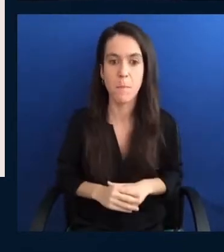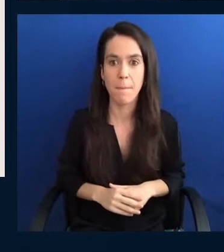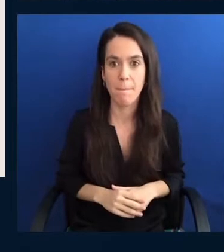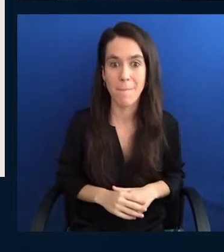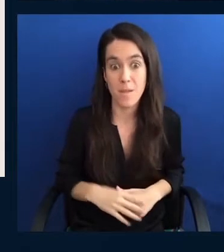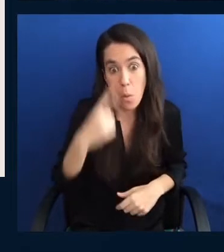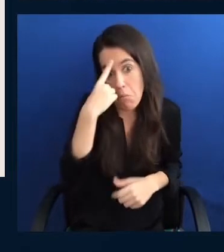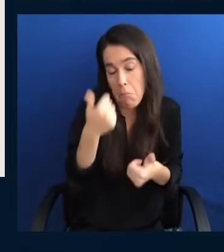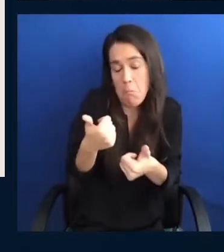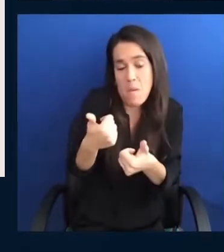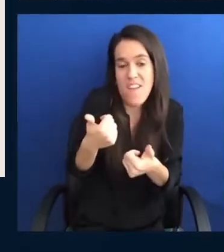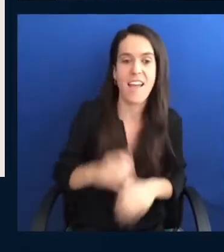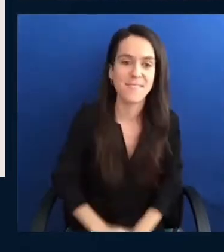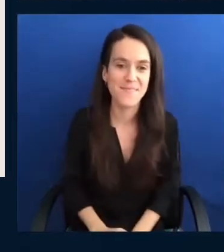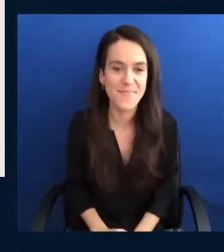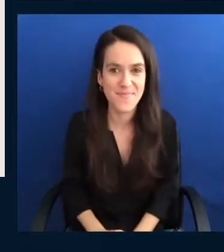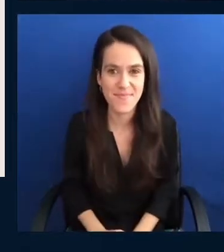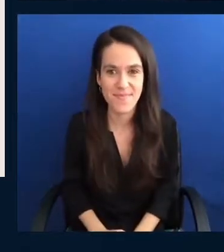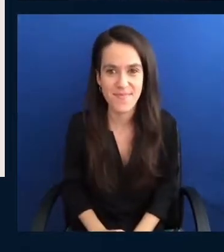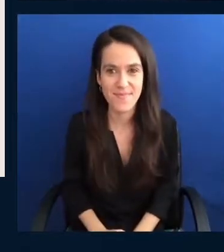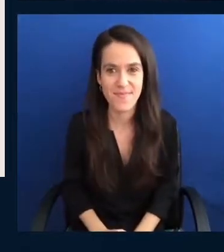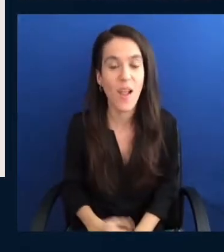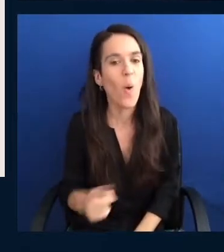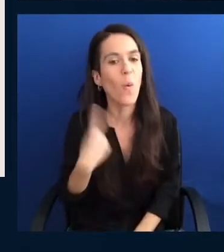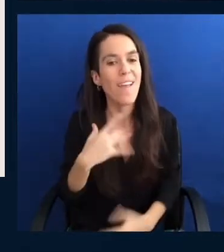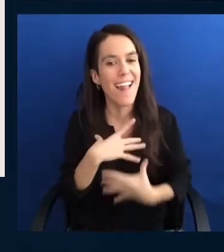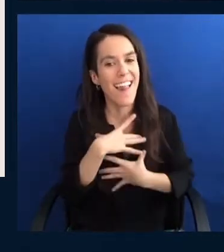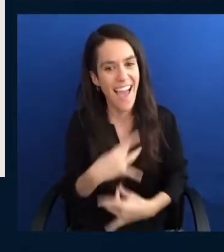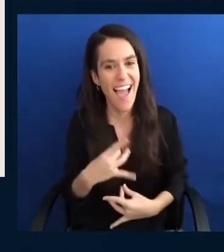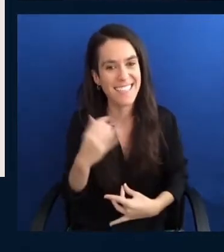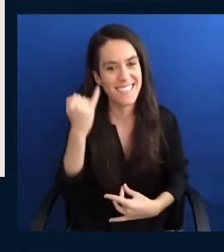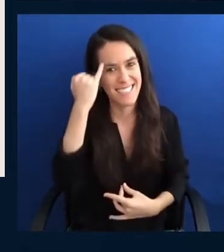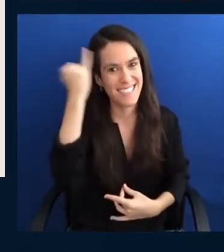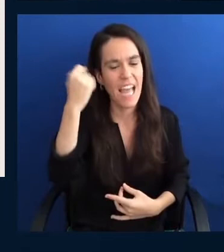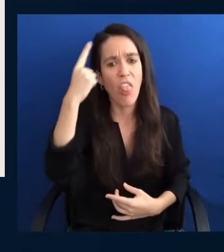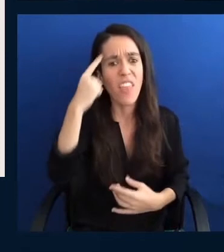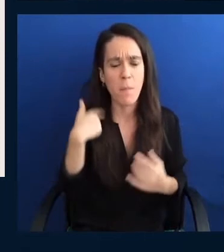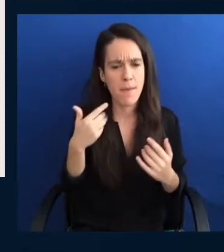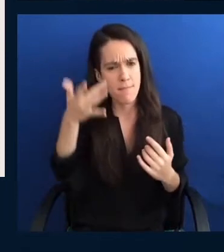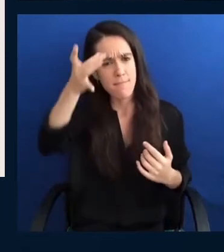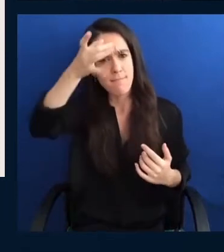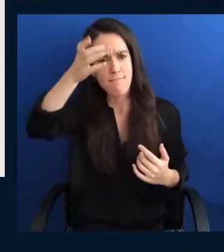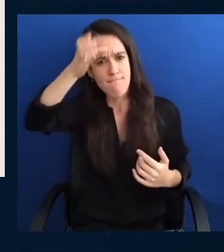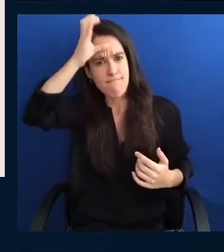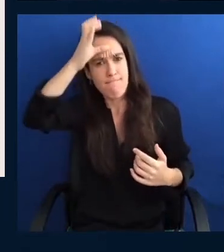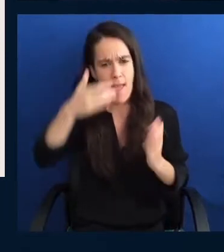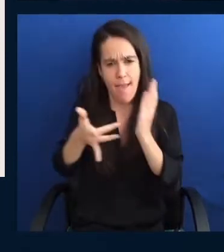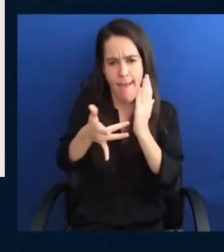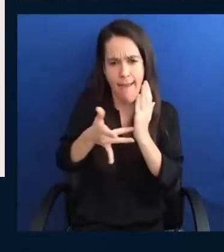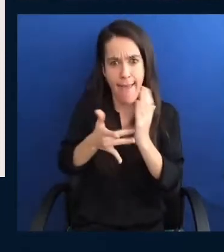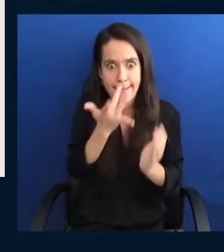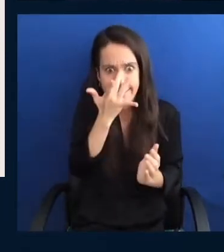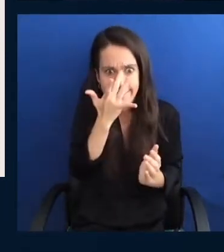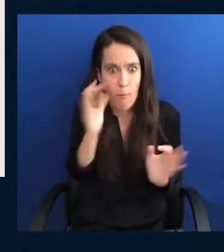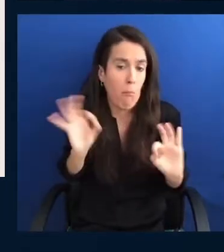fine as well. And we also really like the idea that even as a non-technical person, you can build a website and get started.